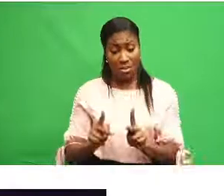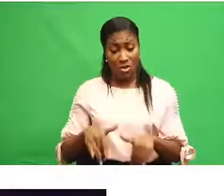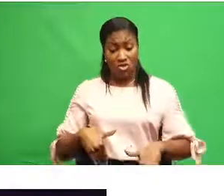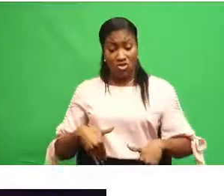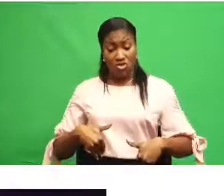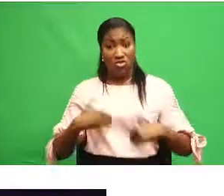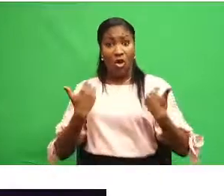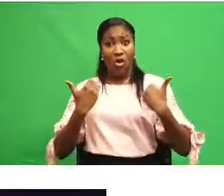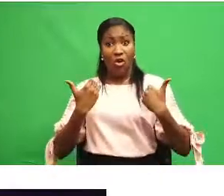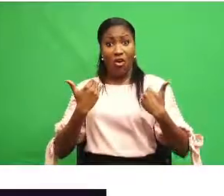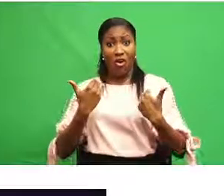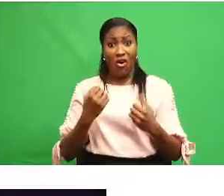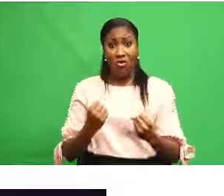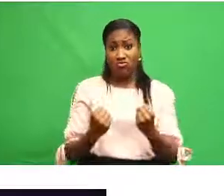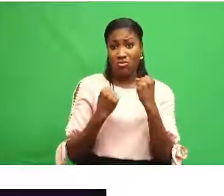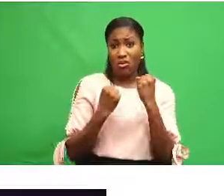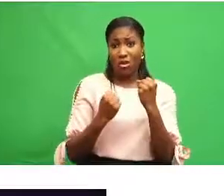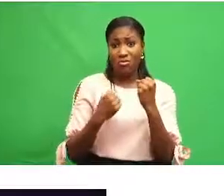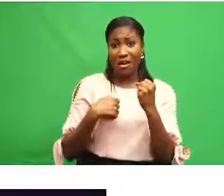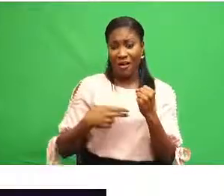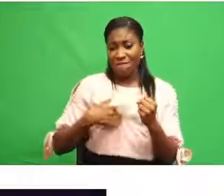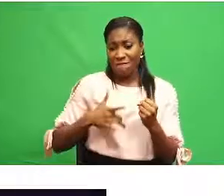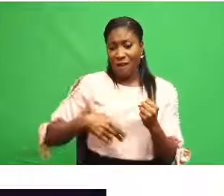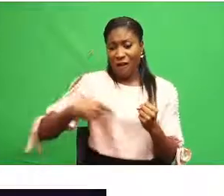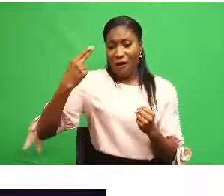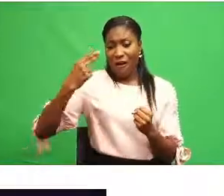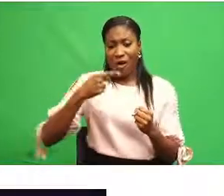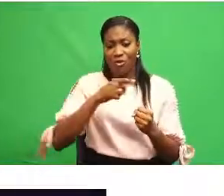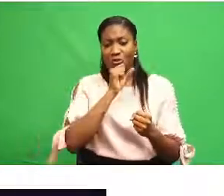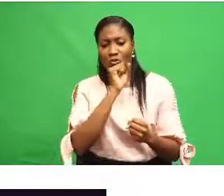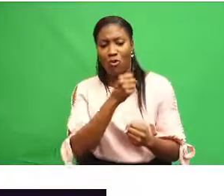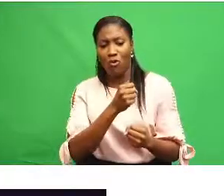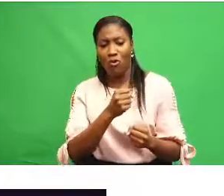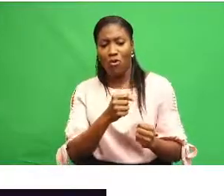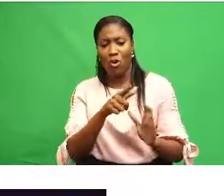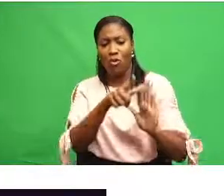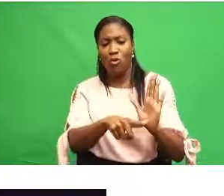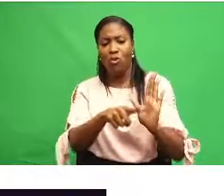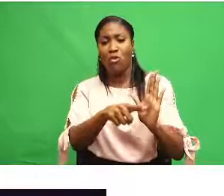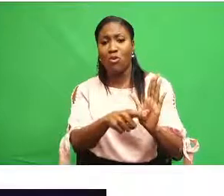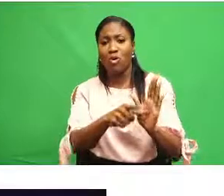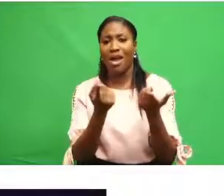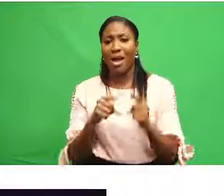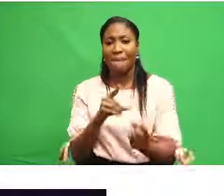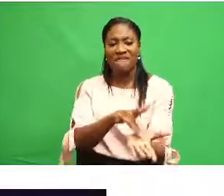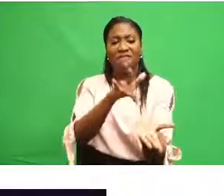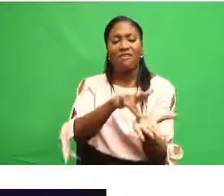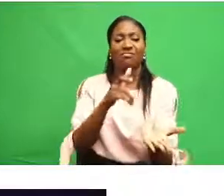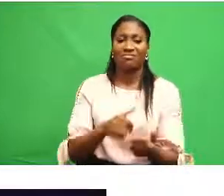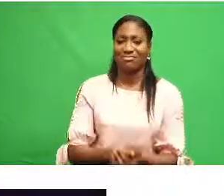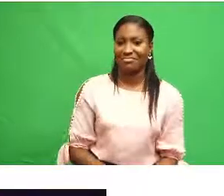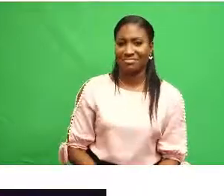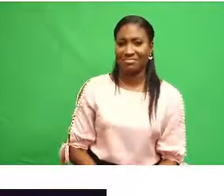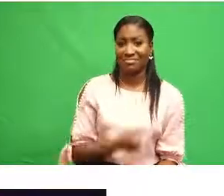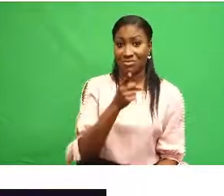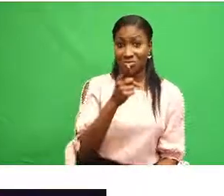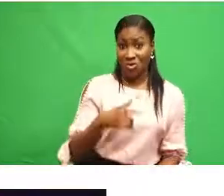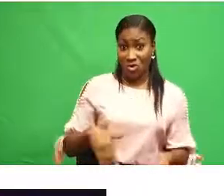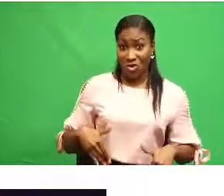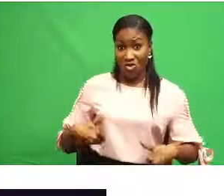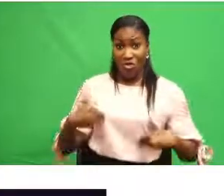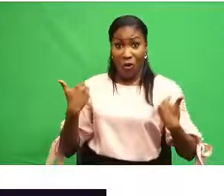life. Consider this. We are young, carefree, living it up, and we